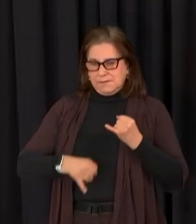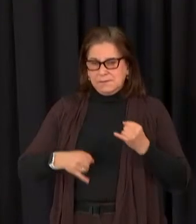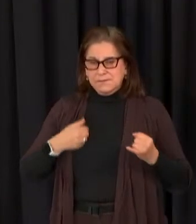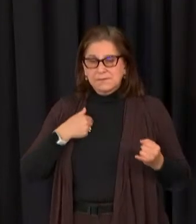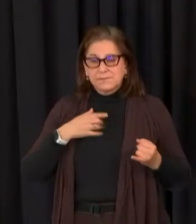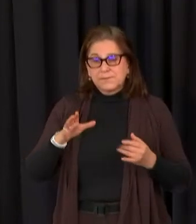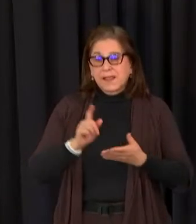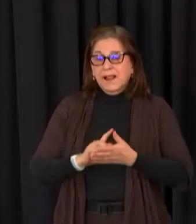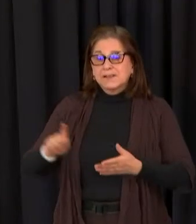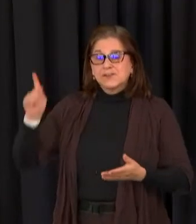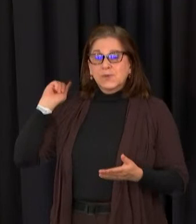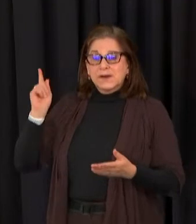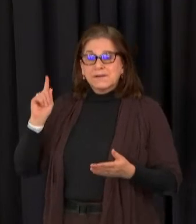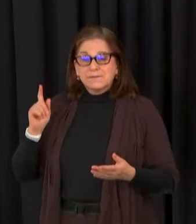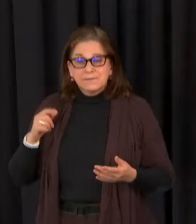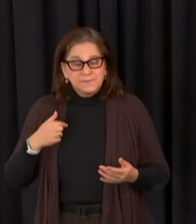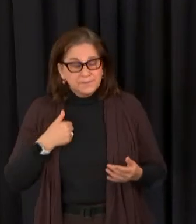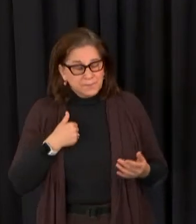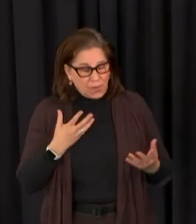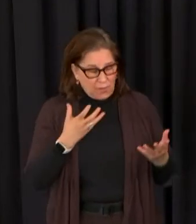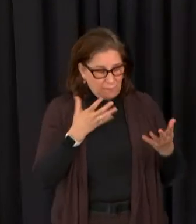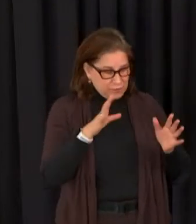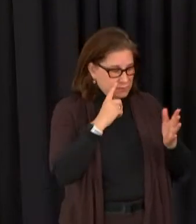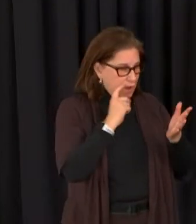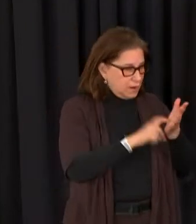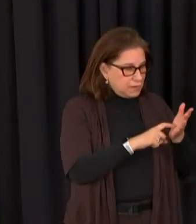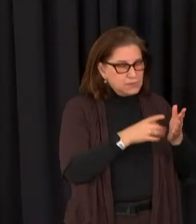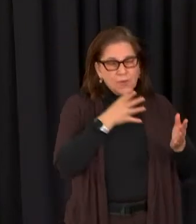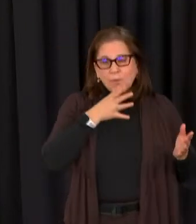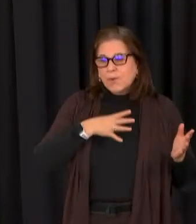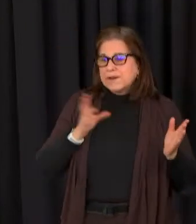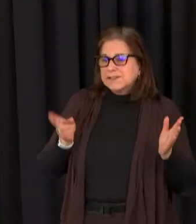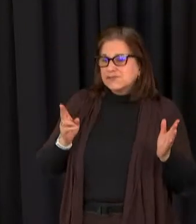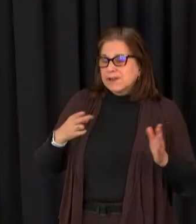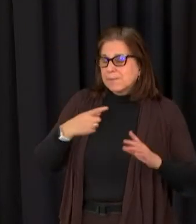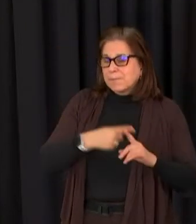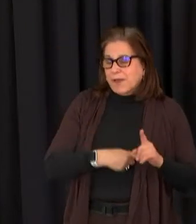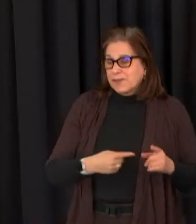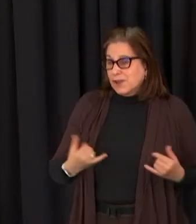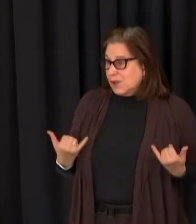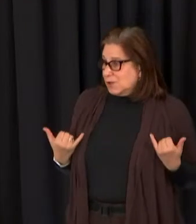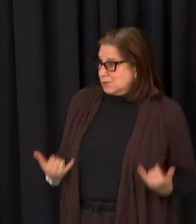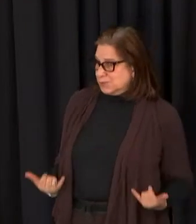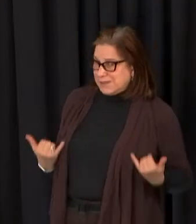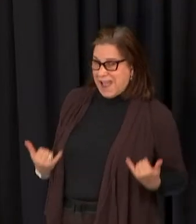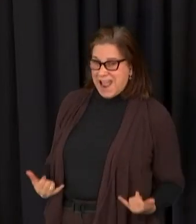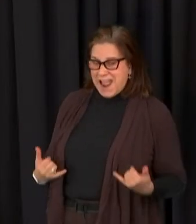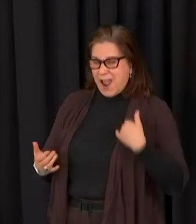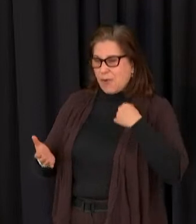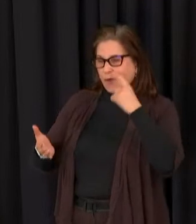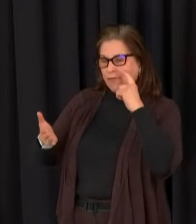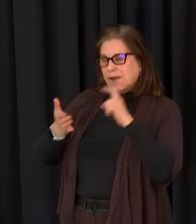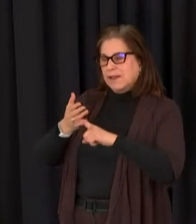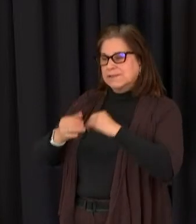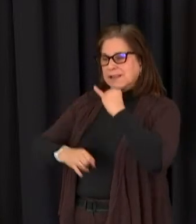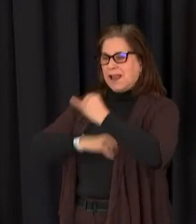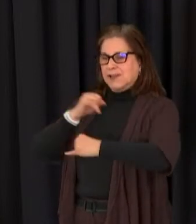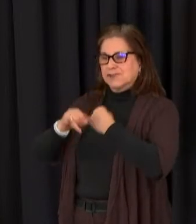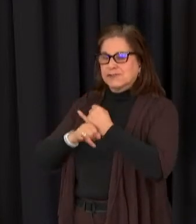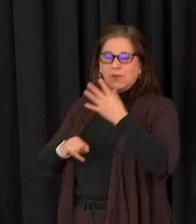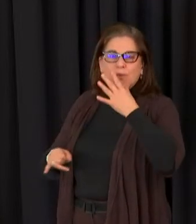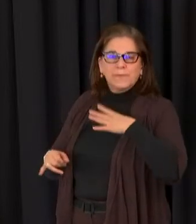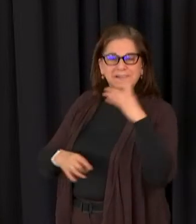Women's History Month, and today we want to recognize the International Women's Day. So call all